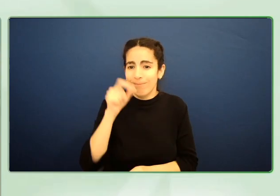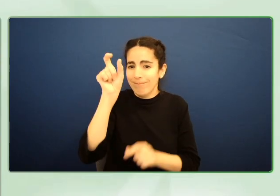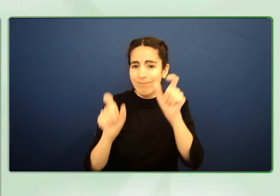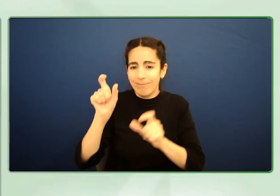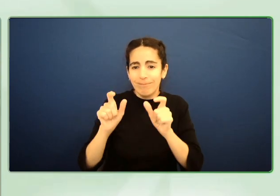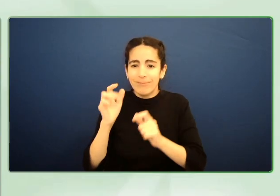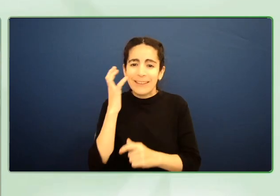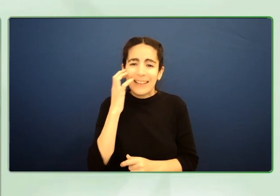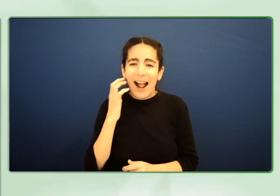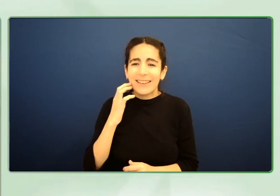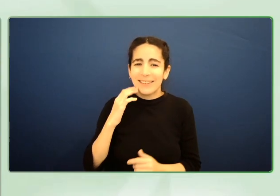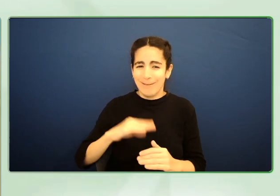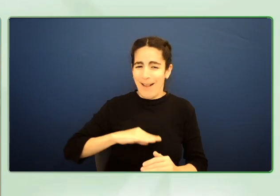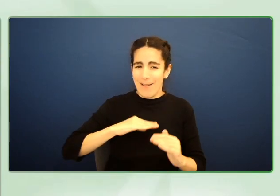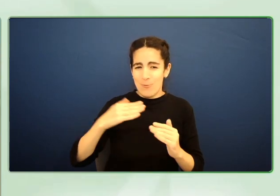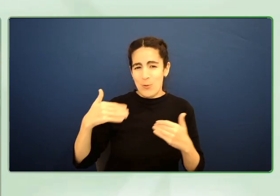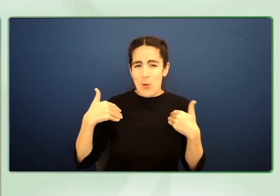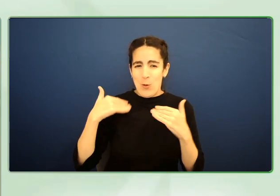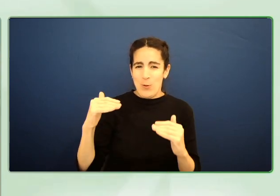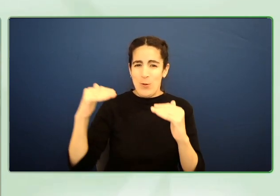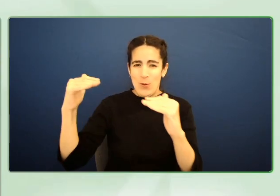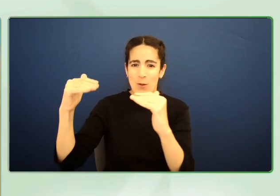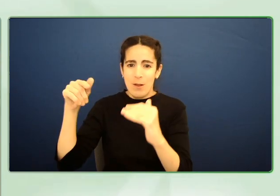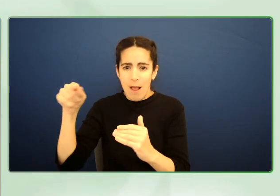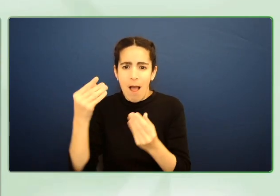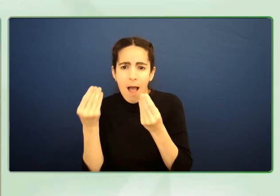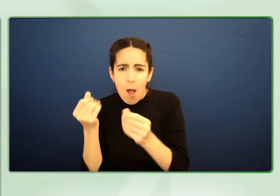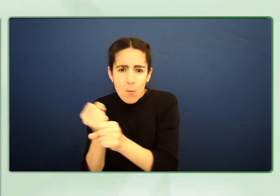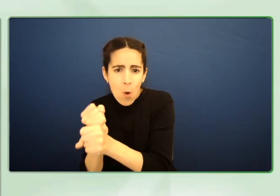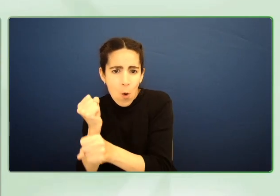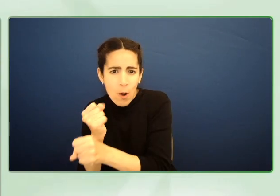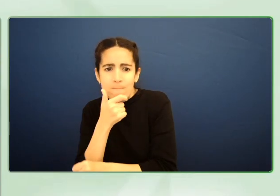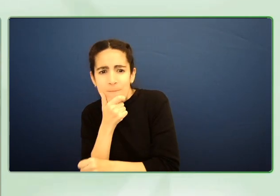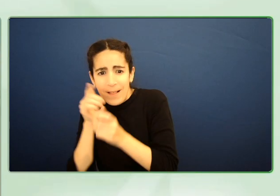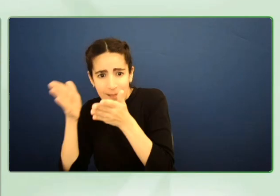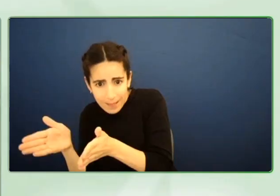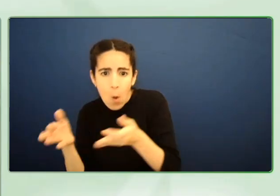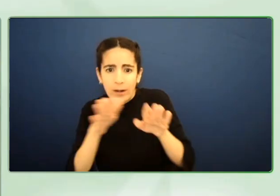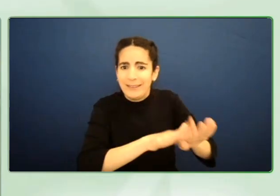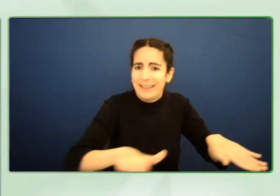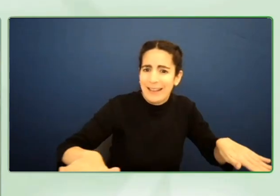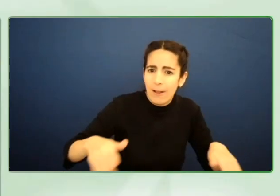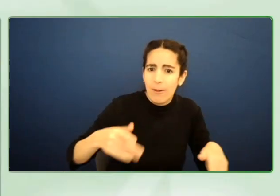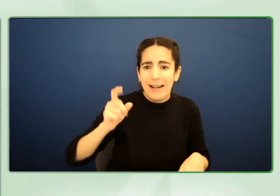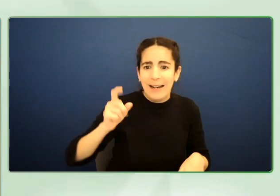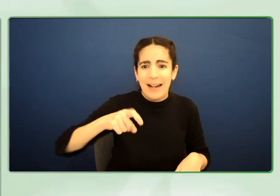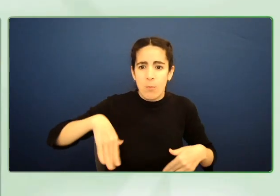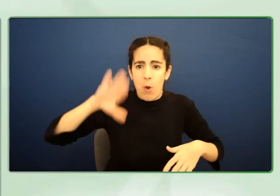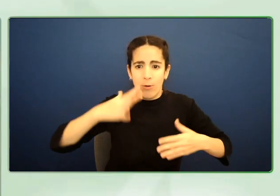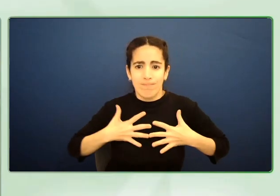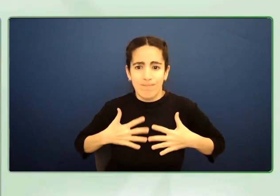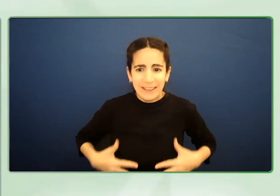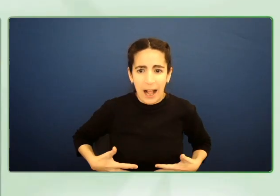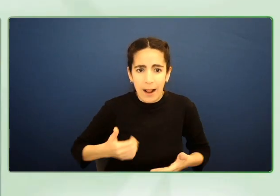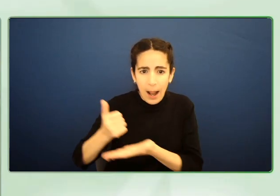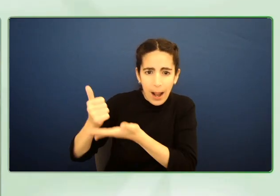But there's a lot of people asking me about why don't teach for children. I think that the caregiver is the one that has to use the app